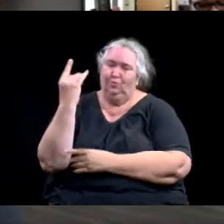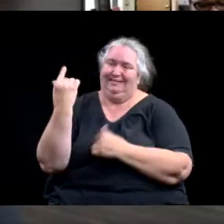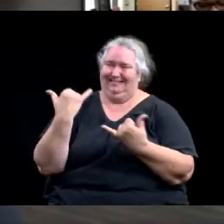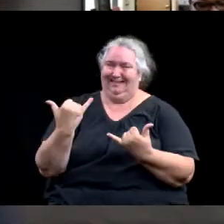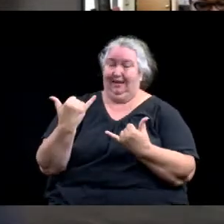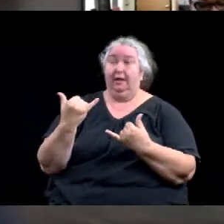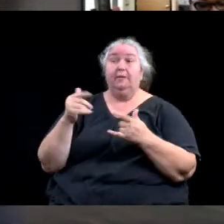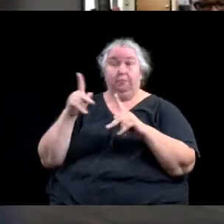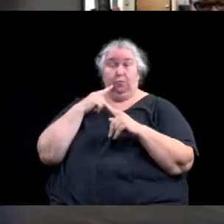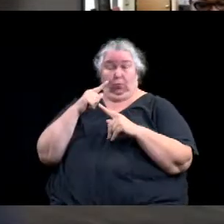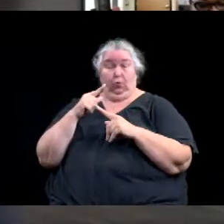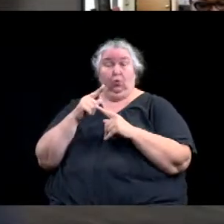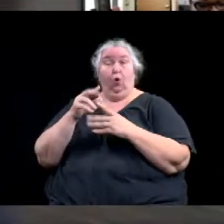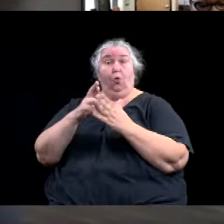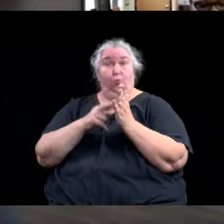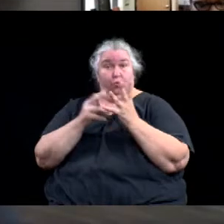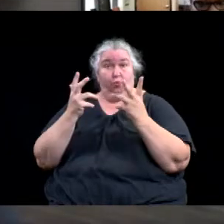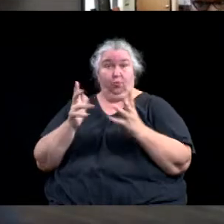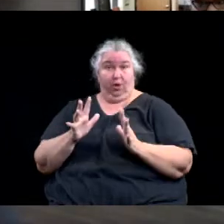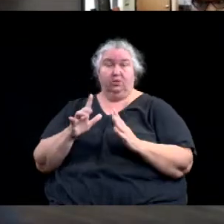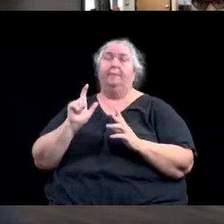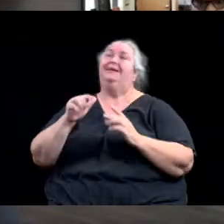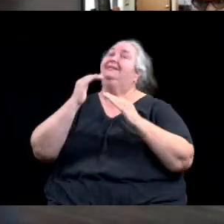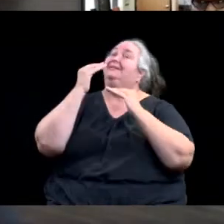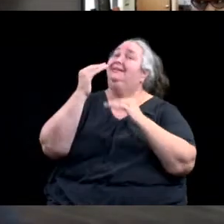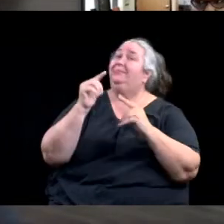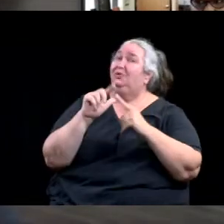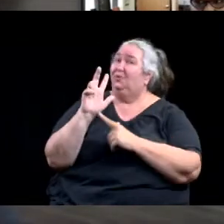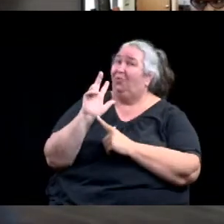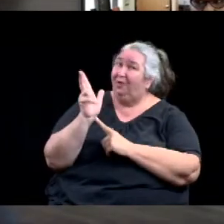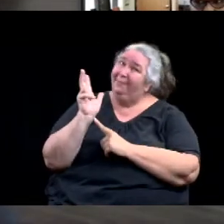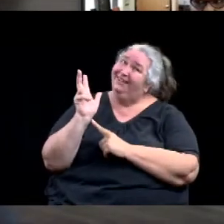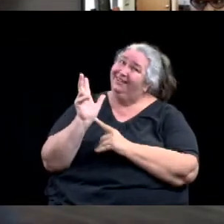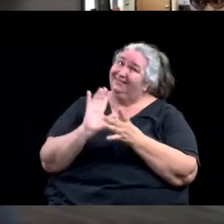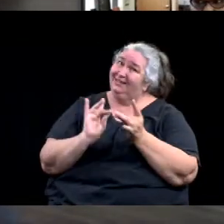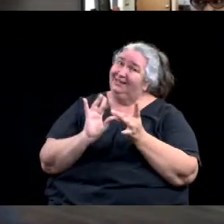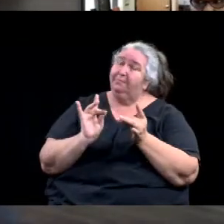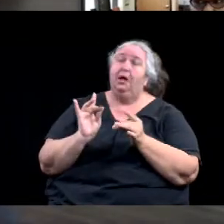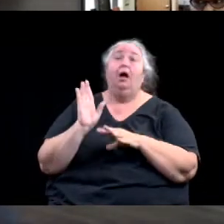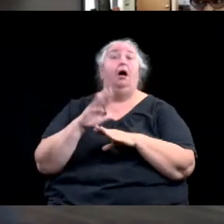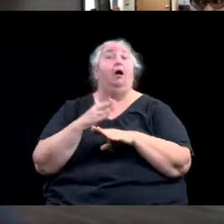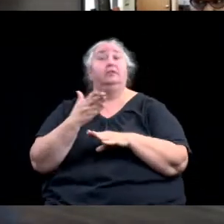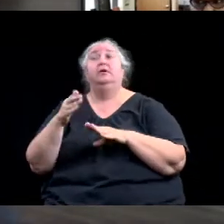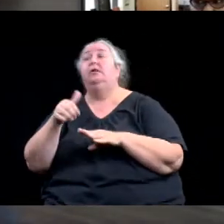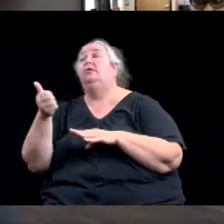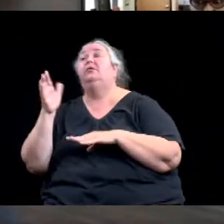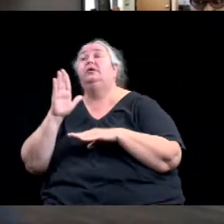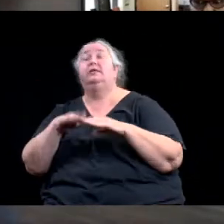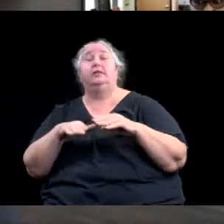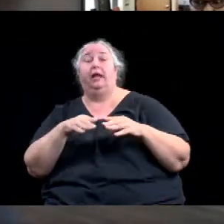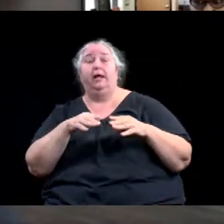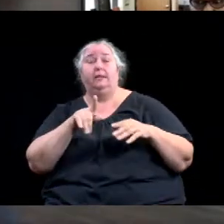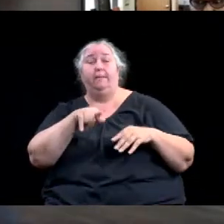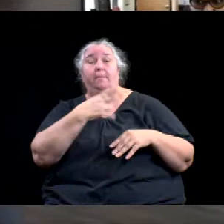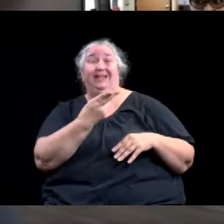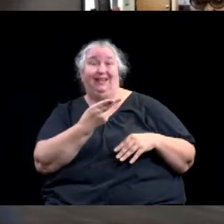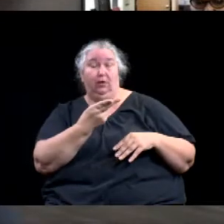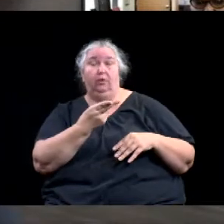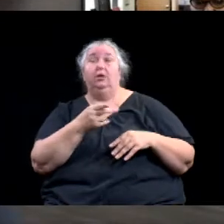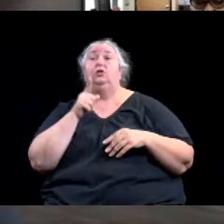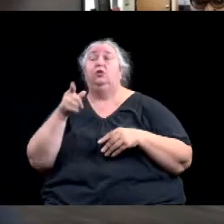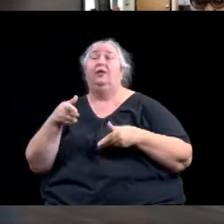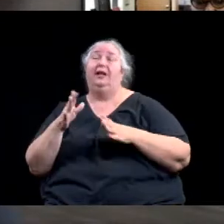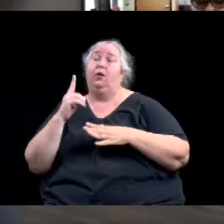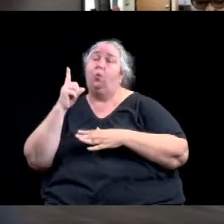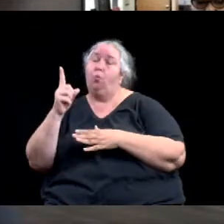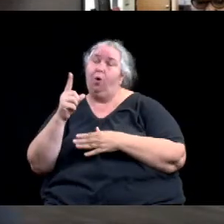hearings, speakers will be allotted 1 3-minute presentation. Regardless of the number of agenda items the speaker wishes to address. When called